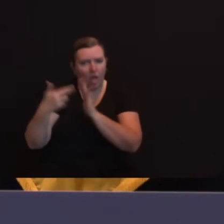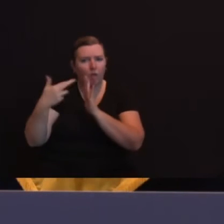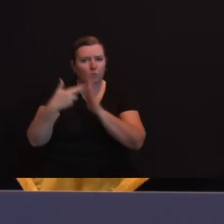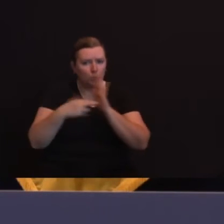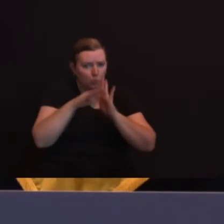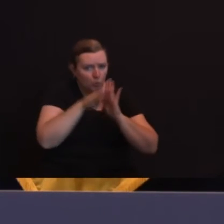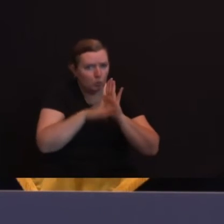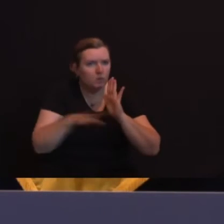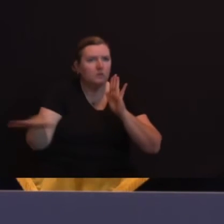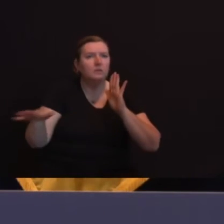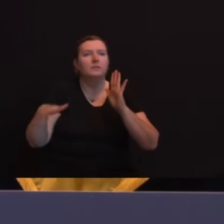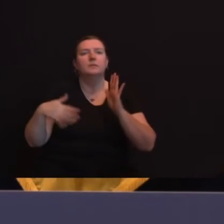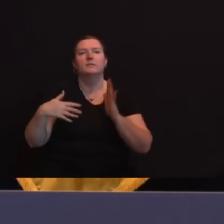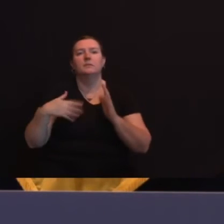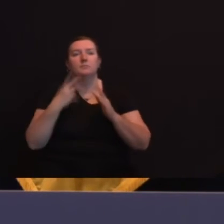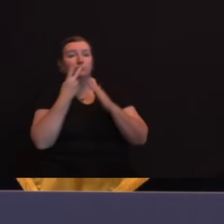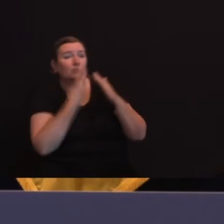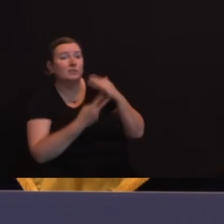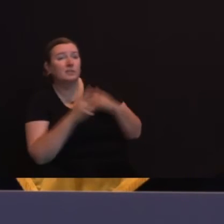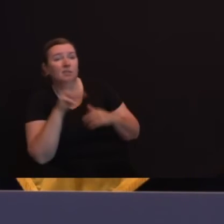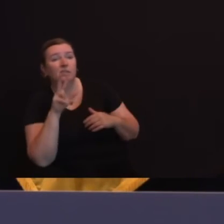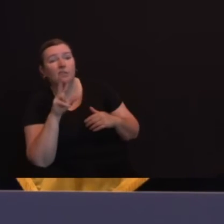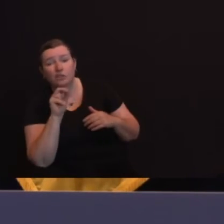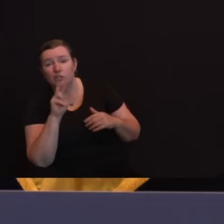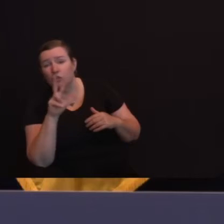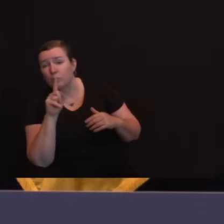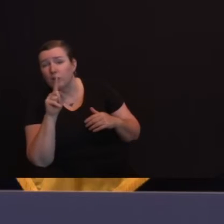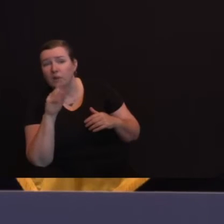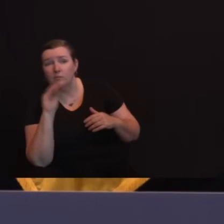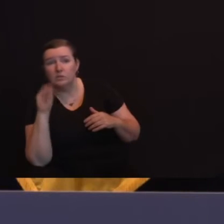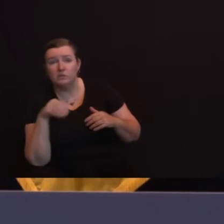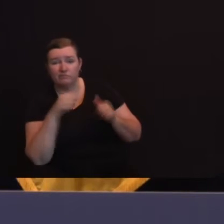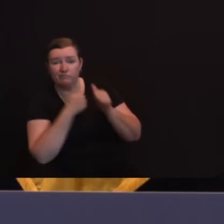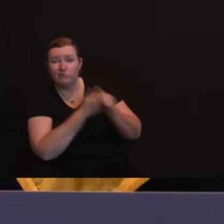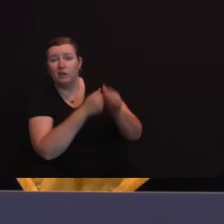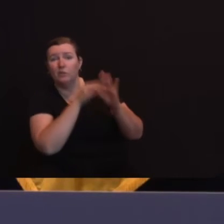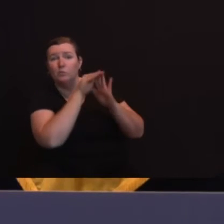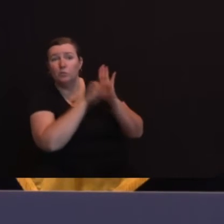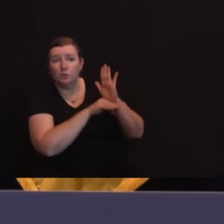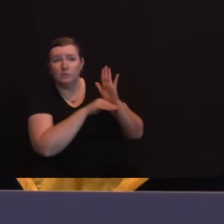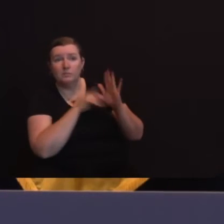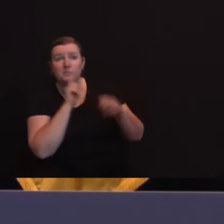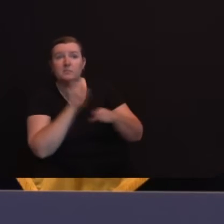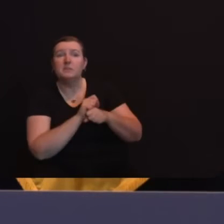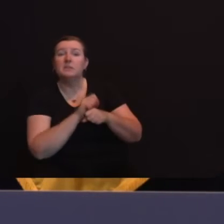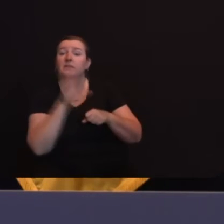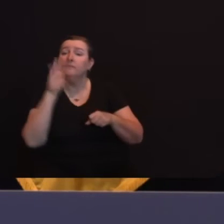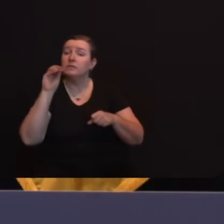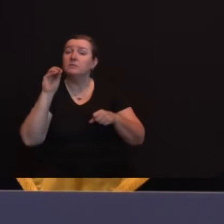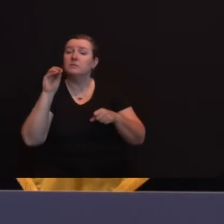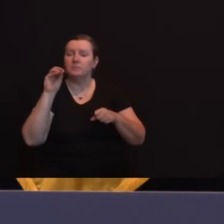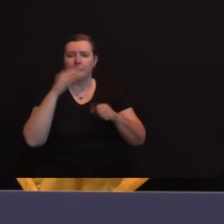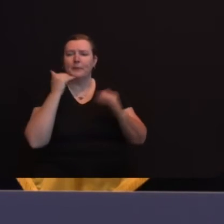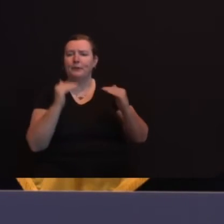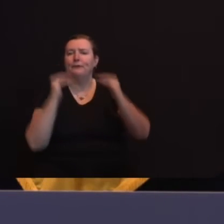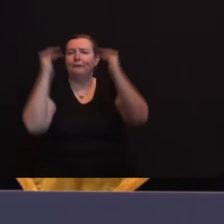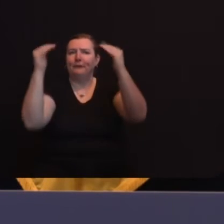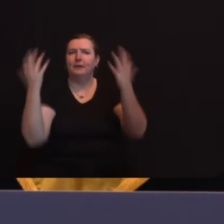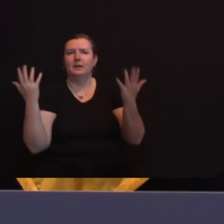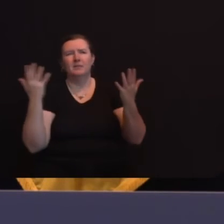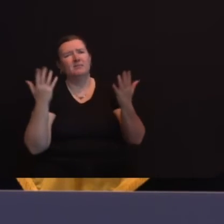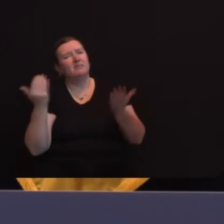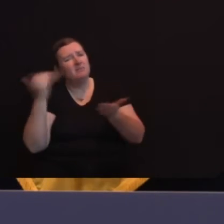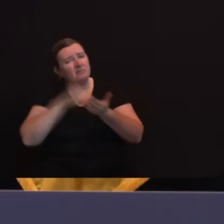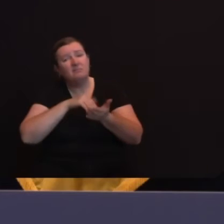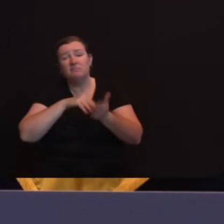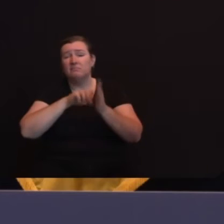would have predicted. I just hope it continues to be. You know, we had a fear of the unknown. None of us had ever lived through this in